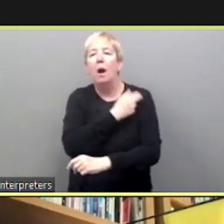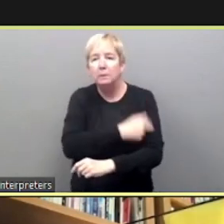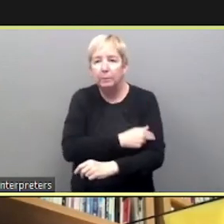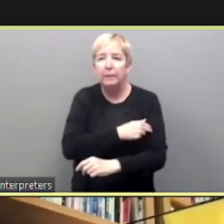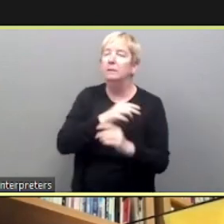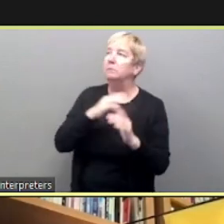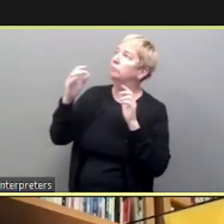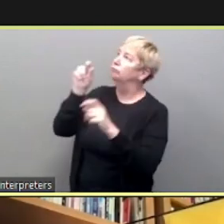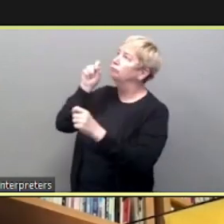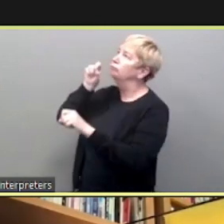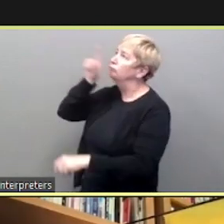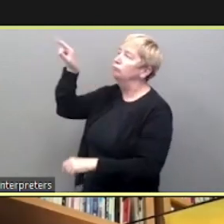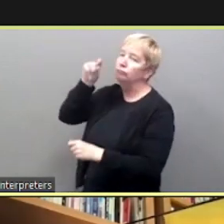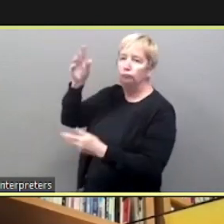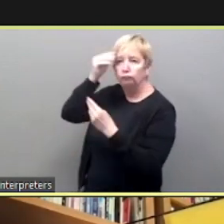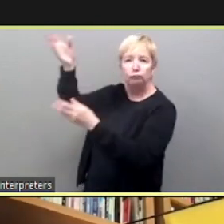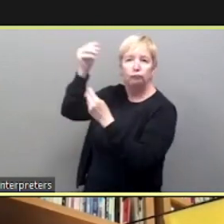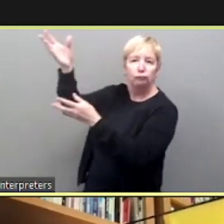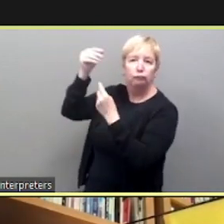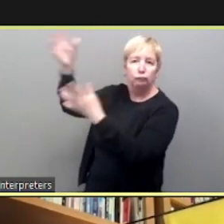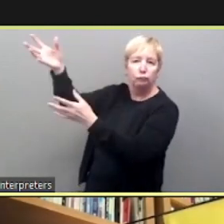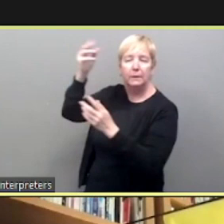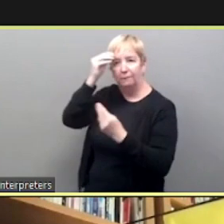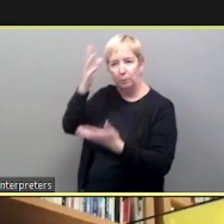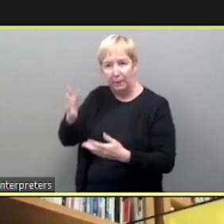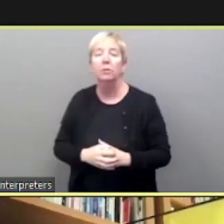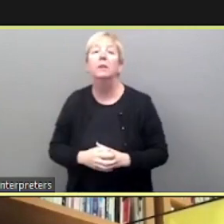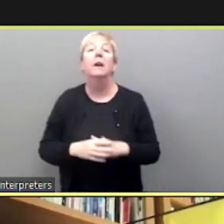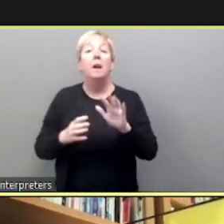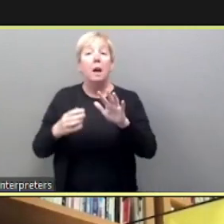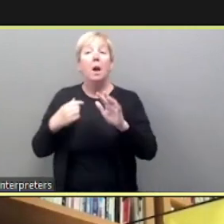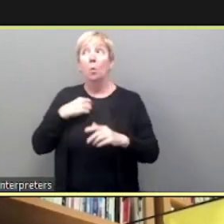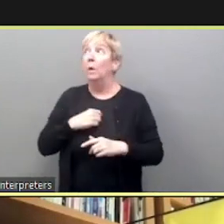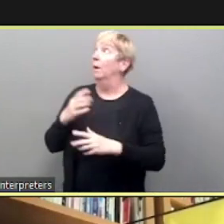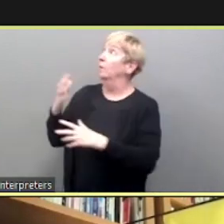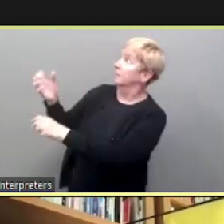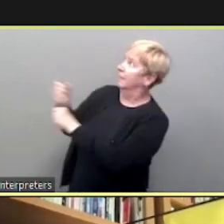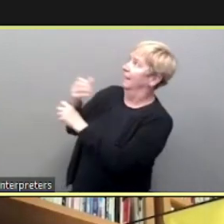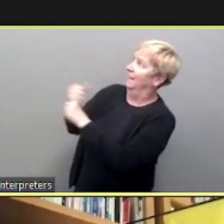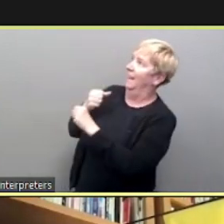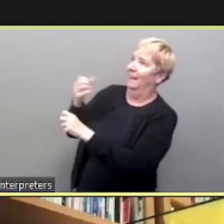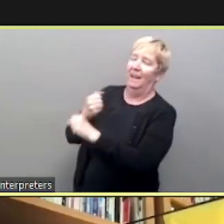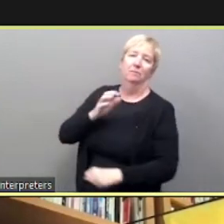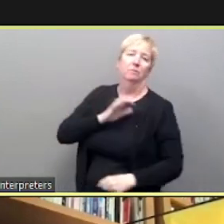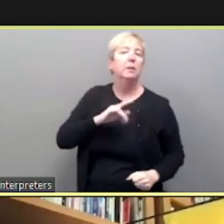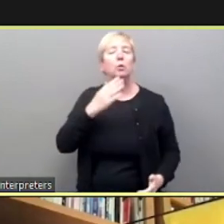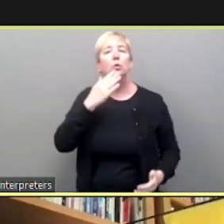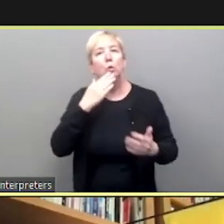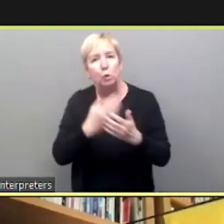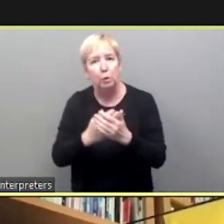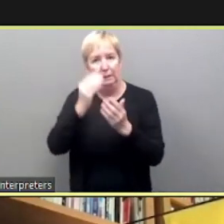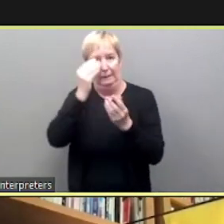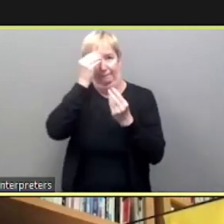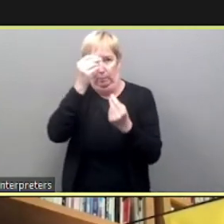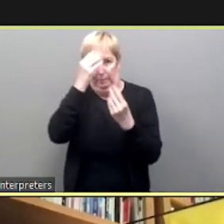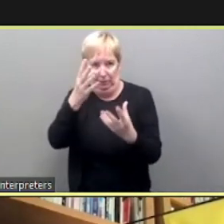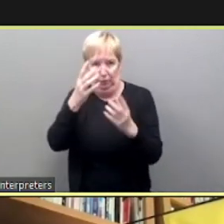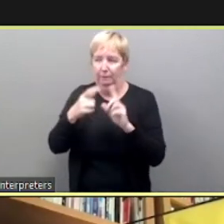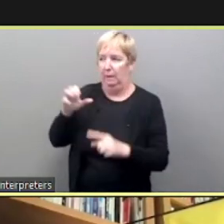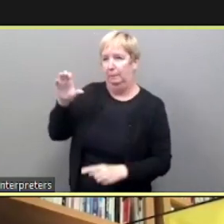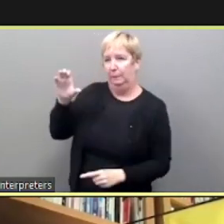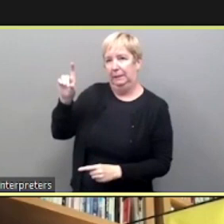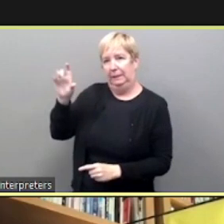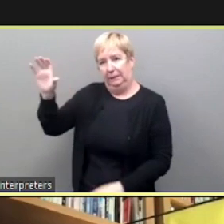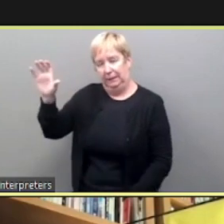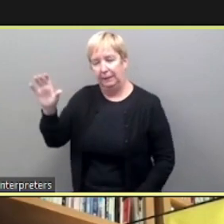data along from DOH. And so we are really enjoying some of the best data in the country.